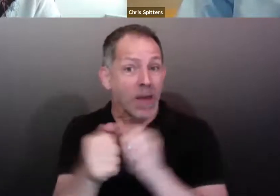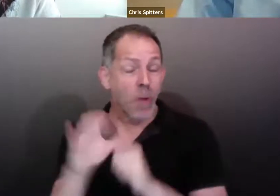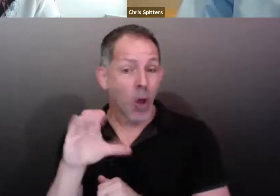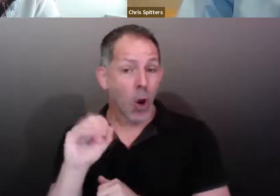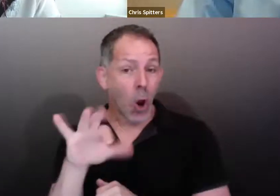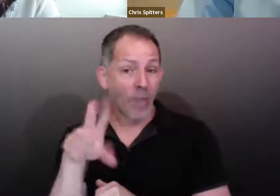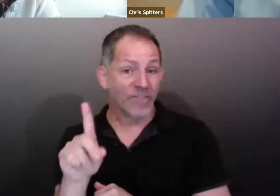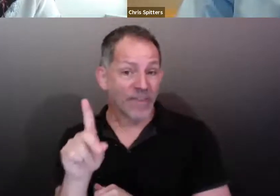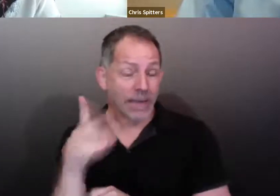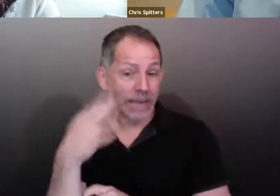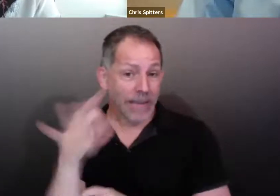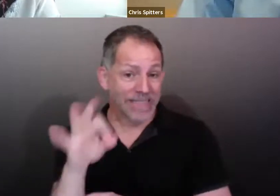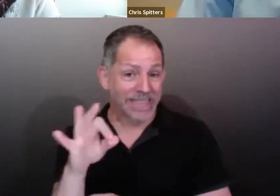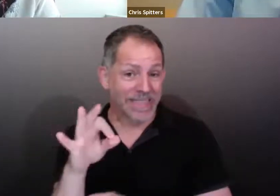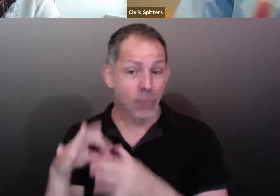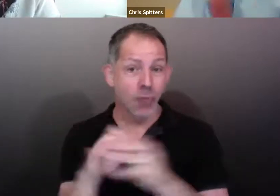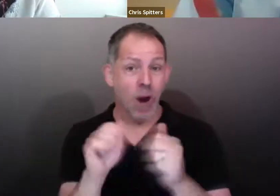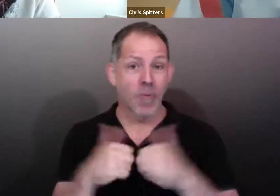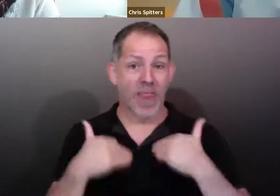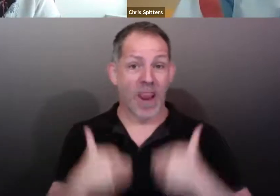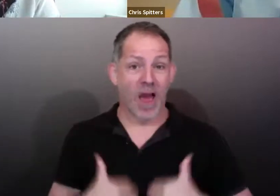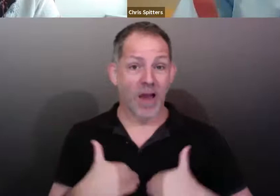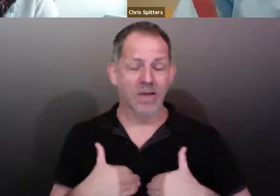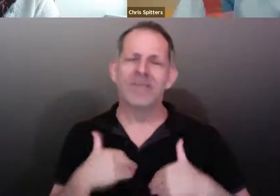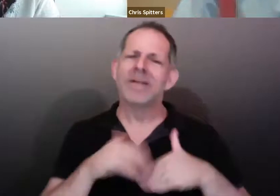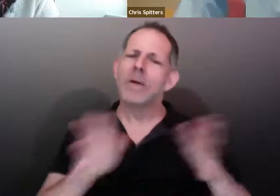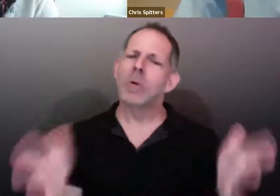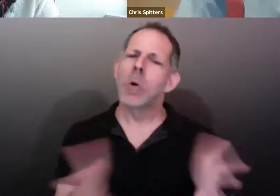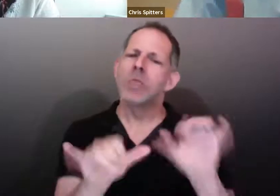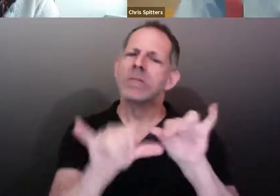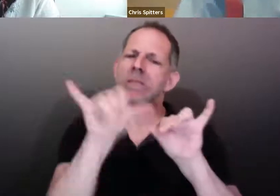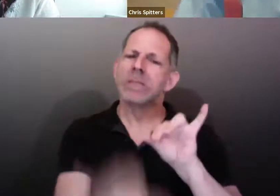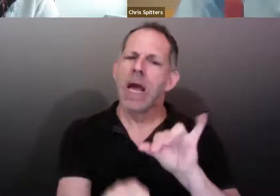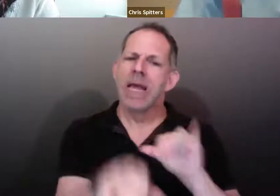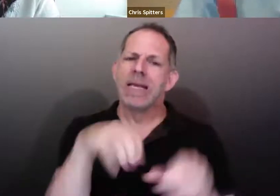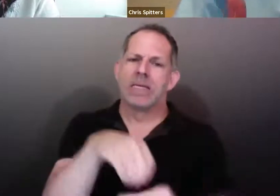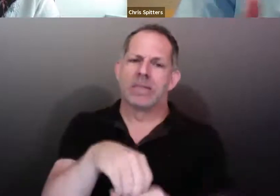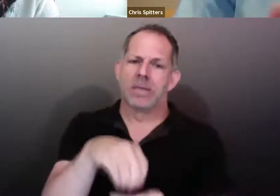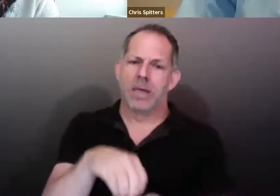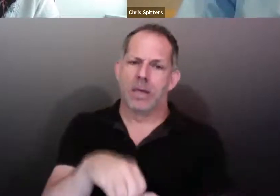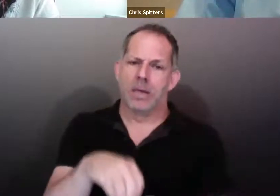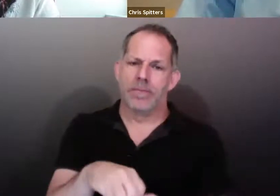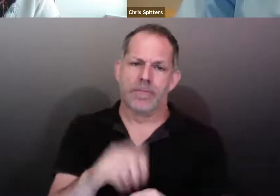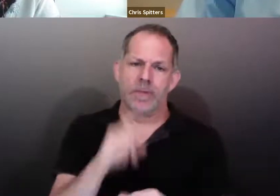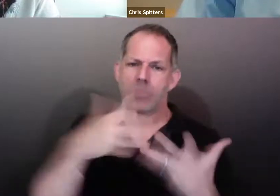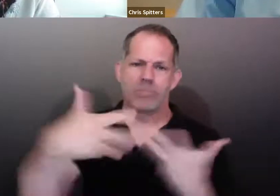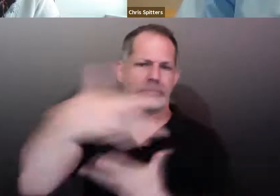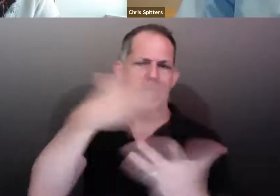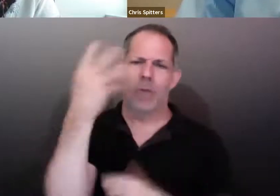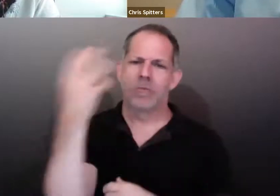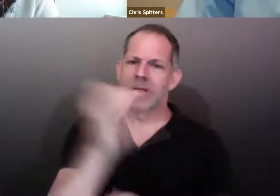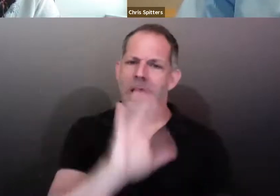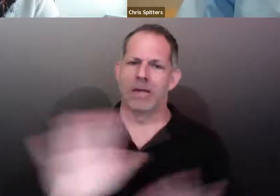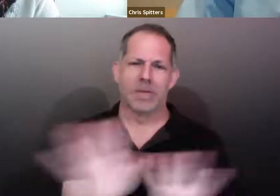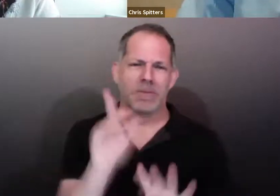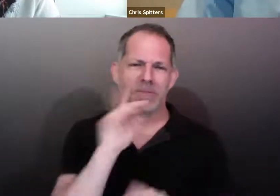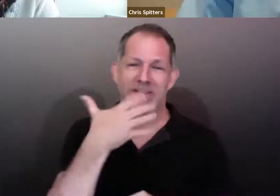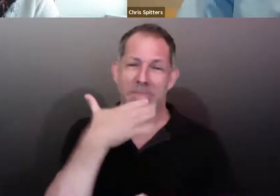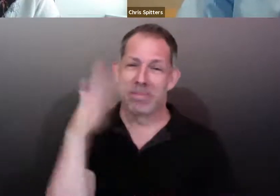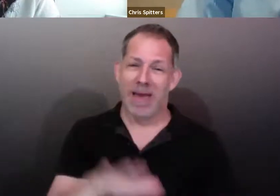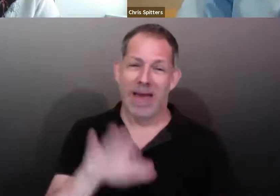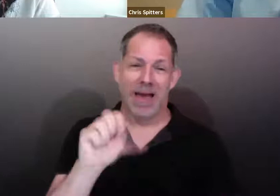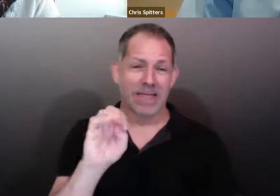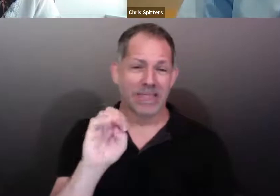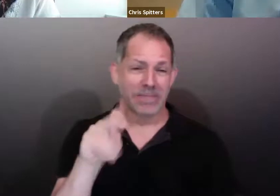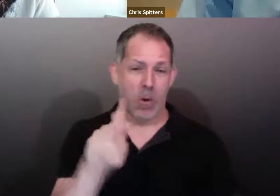limit activity. And again, opening the doors and windows lets the smoke in. So try to keep the doors and windows closed. If it gets too